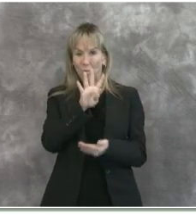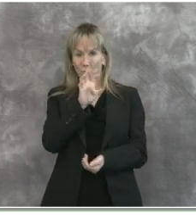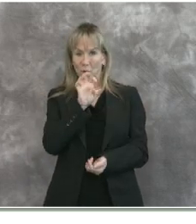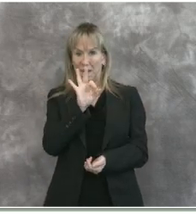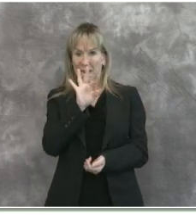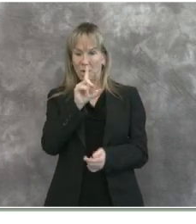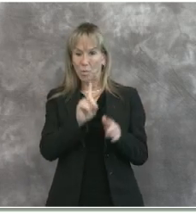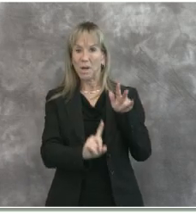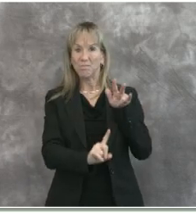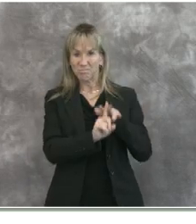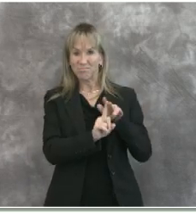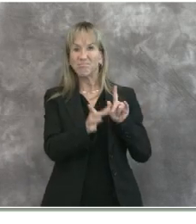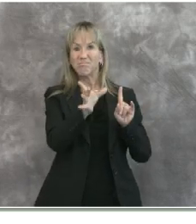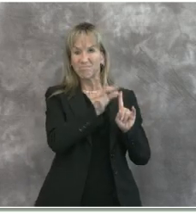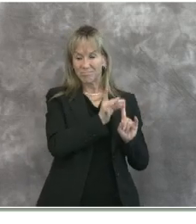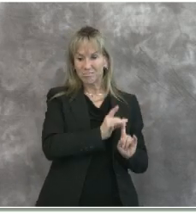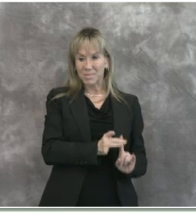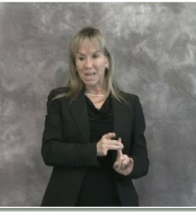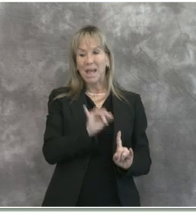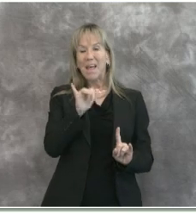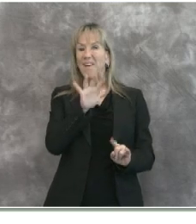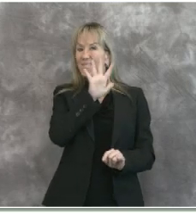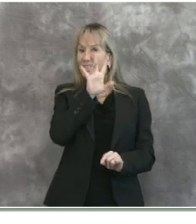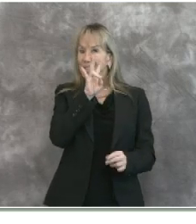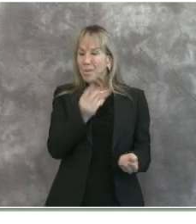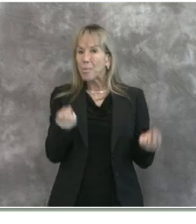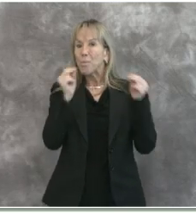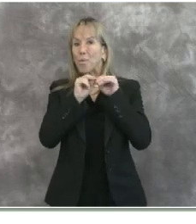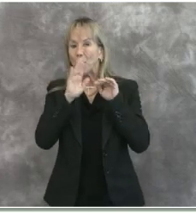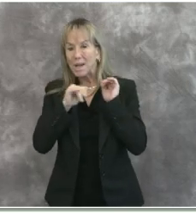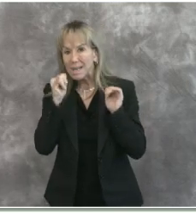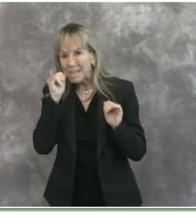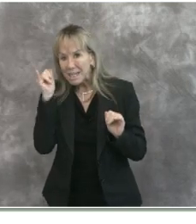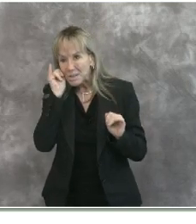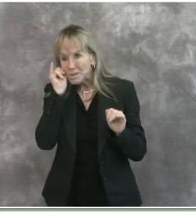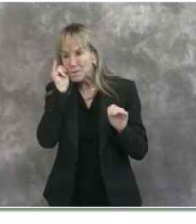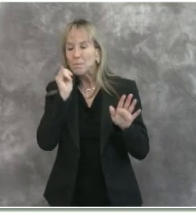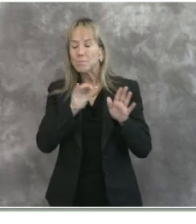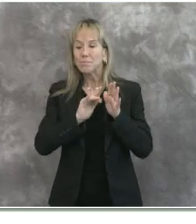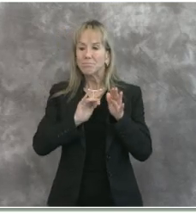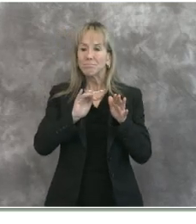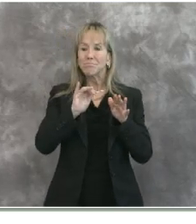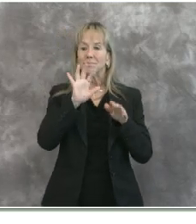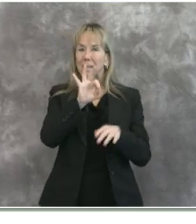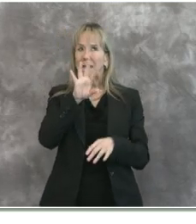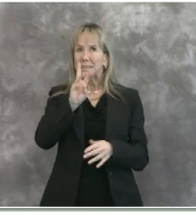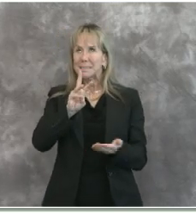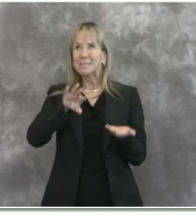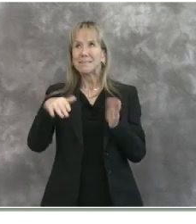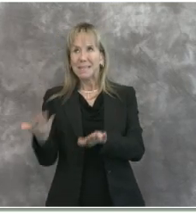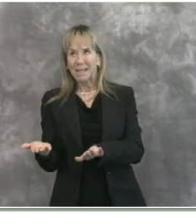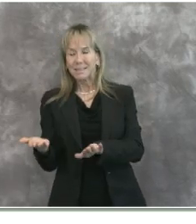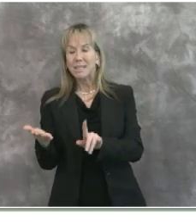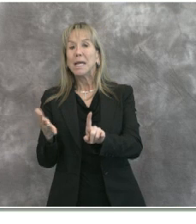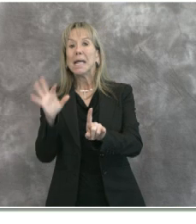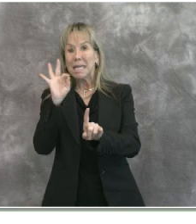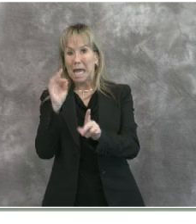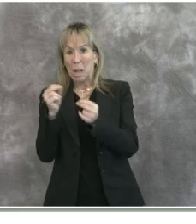which is 57 cases more than yesterday, as well as 96 deaths, which is 9 more than reported